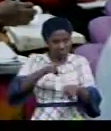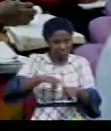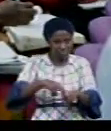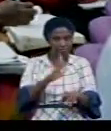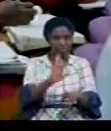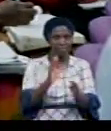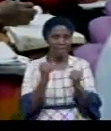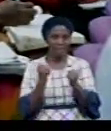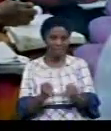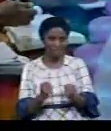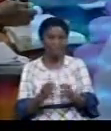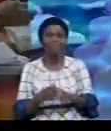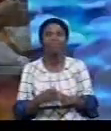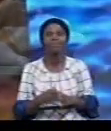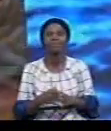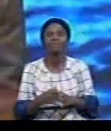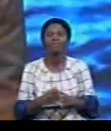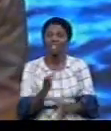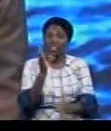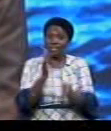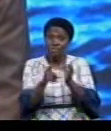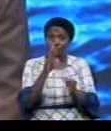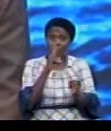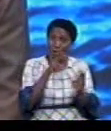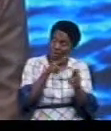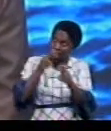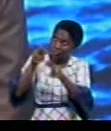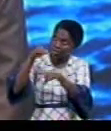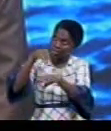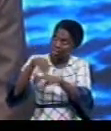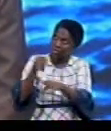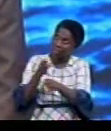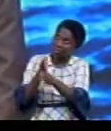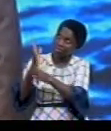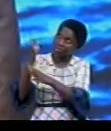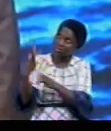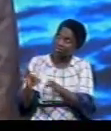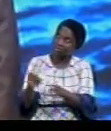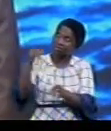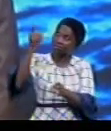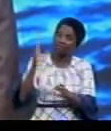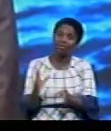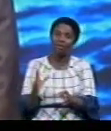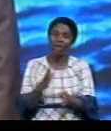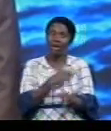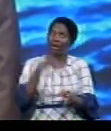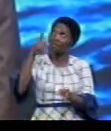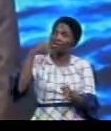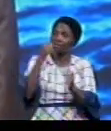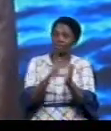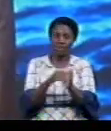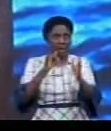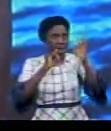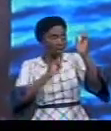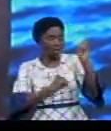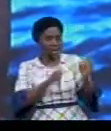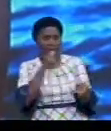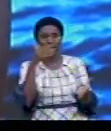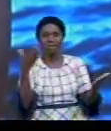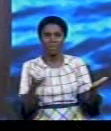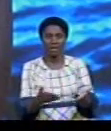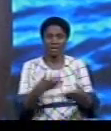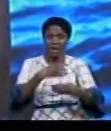If you're looking in the direction of God and he says, I am here, the creator of the heavens and the earth and